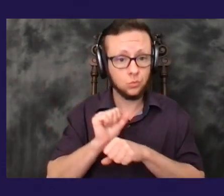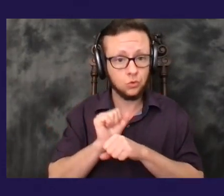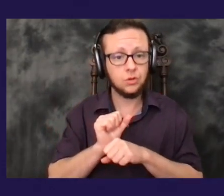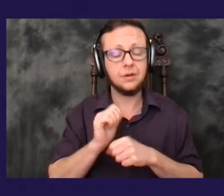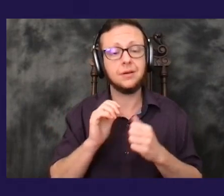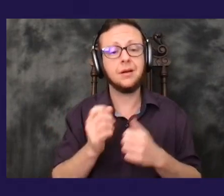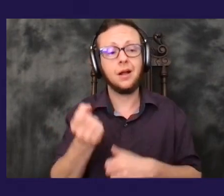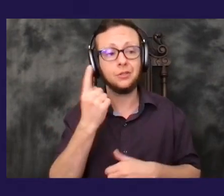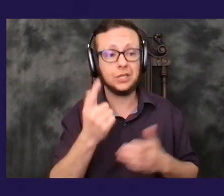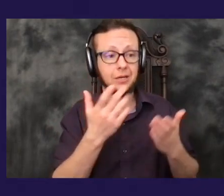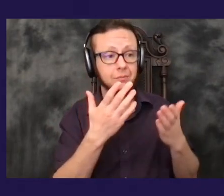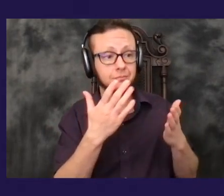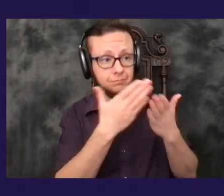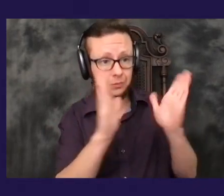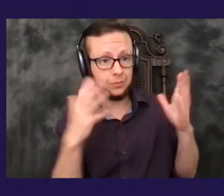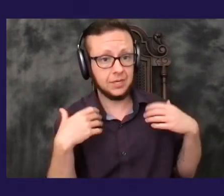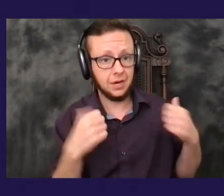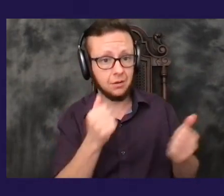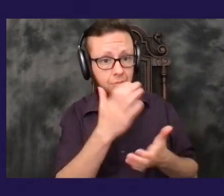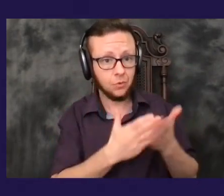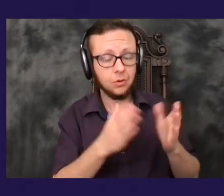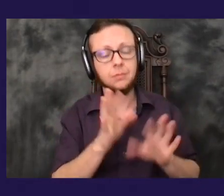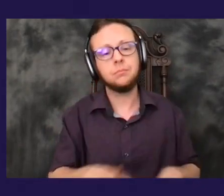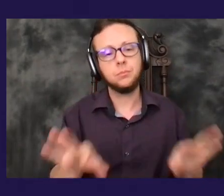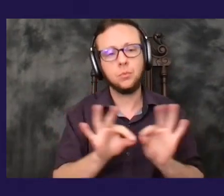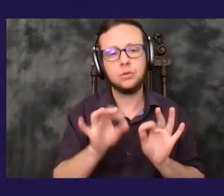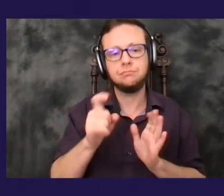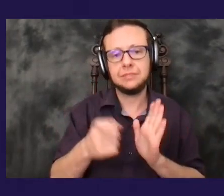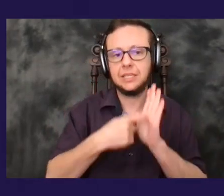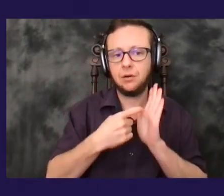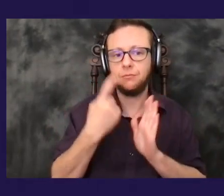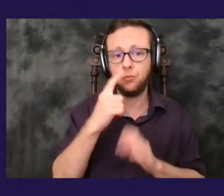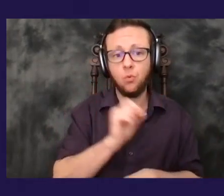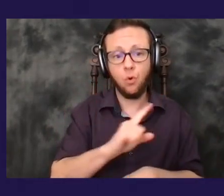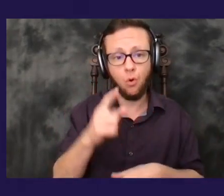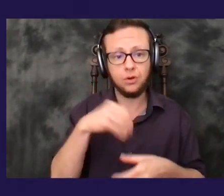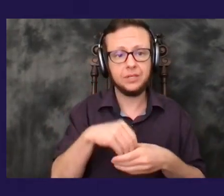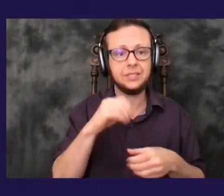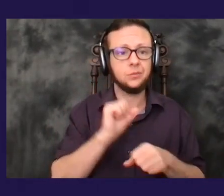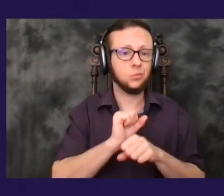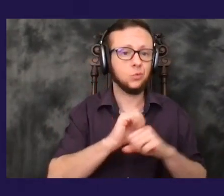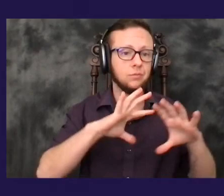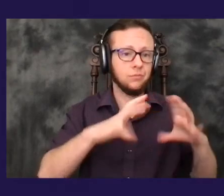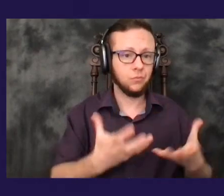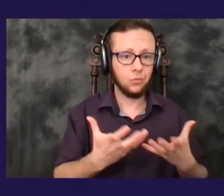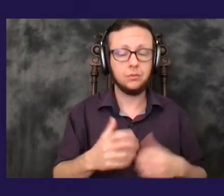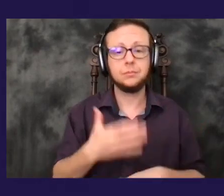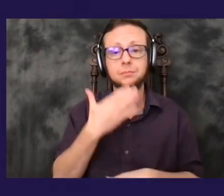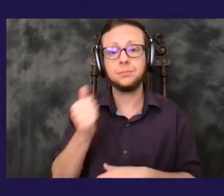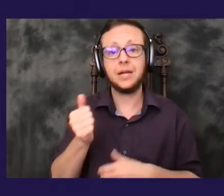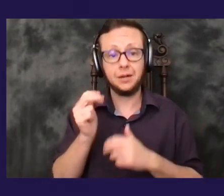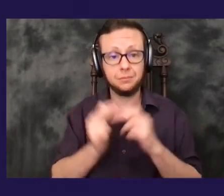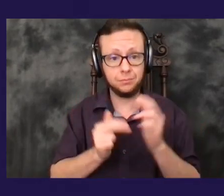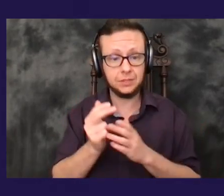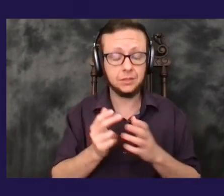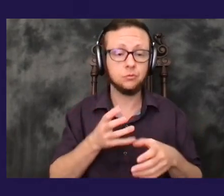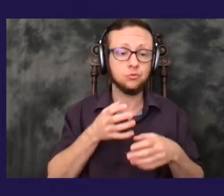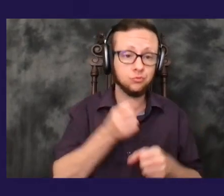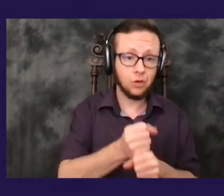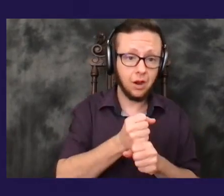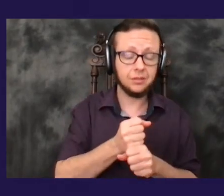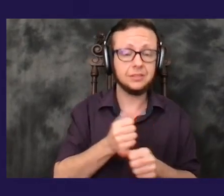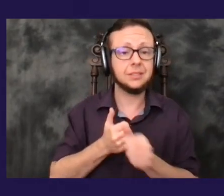of it is essential for everyone in the workforce. The best way to build trust and compliance in health law is to design and execute